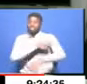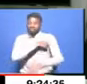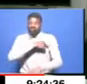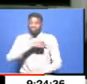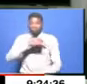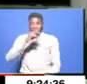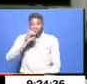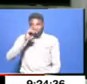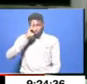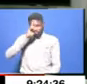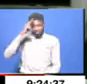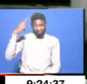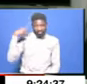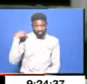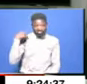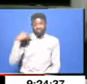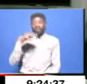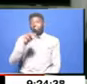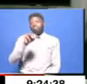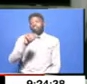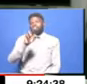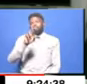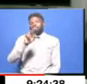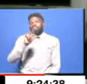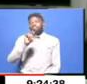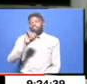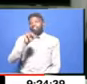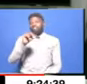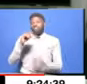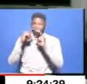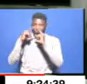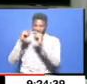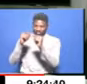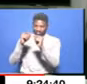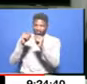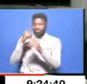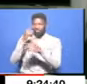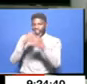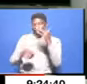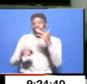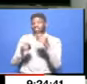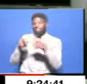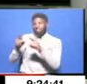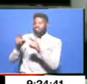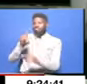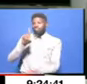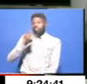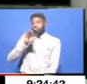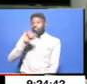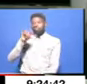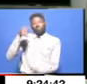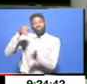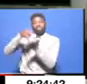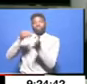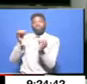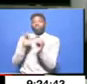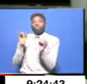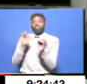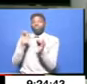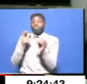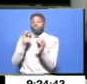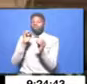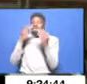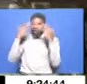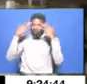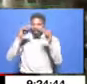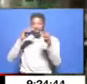its exclusion in the drafting of the guidelines and only being notified of the validation through social media. Here is the report.